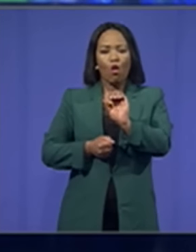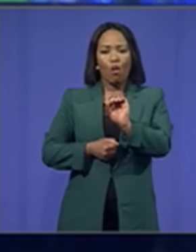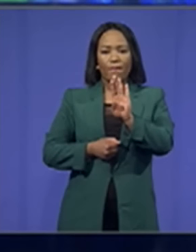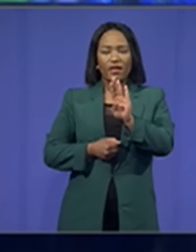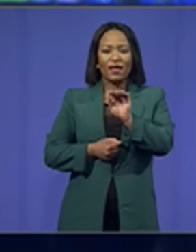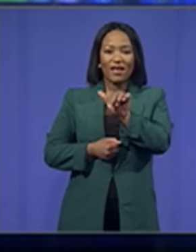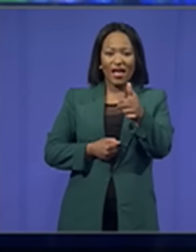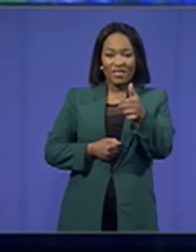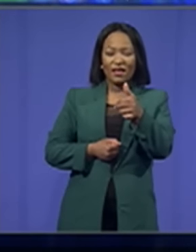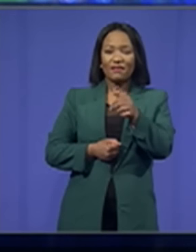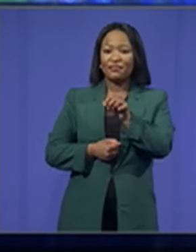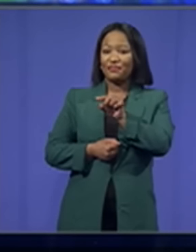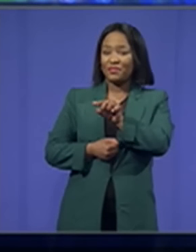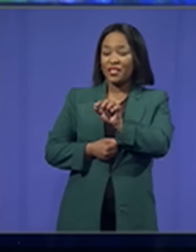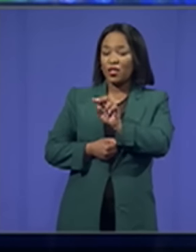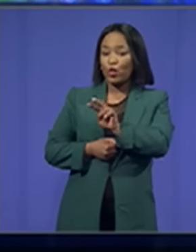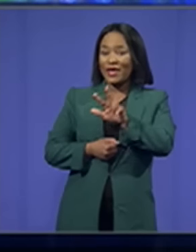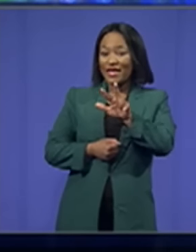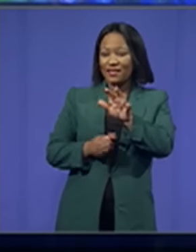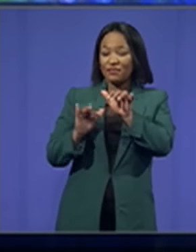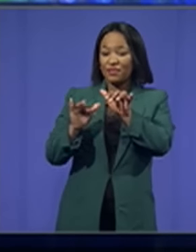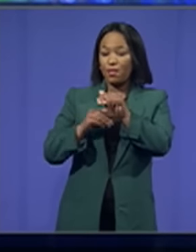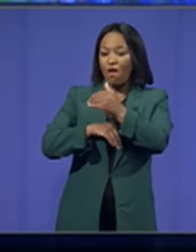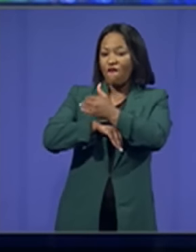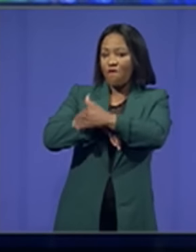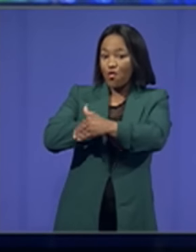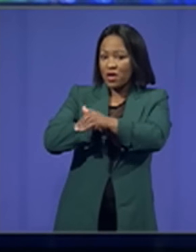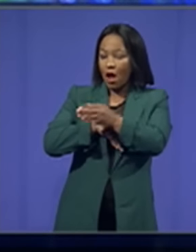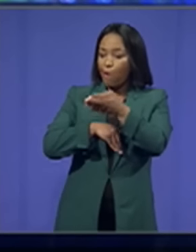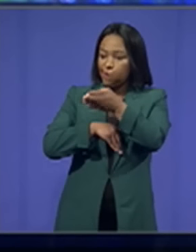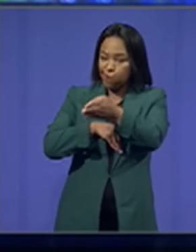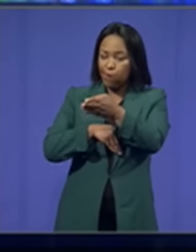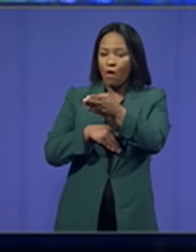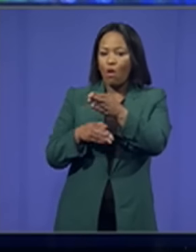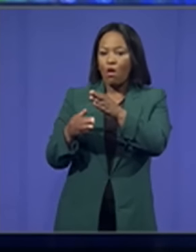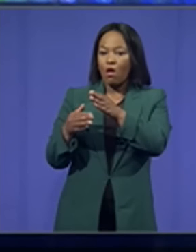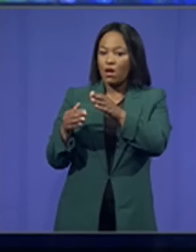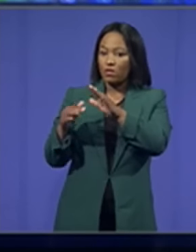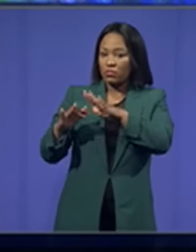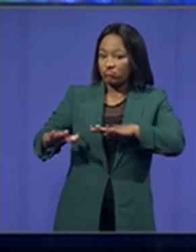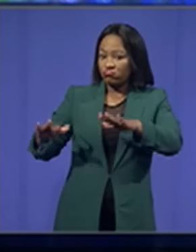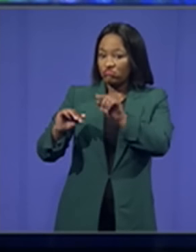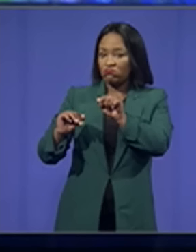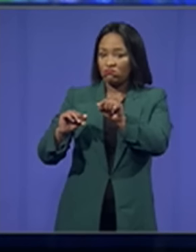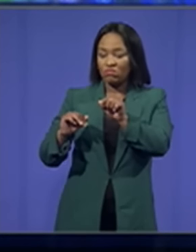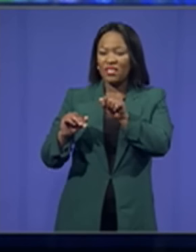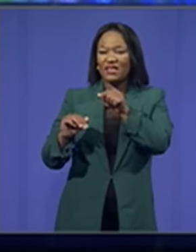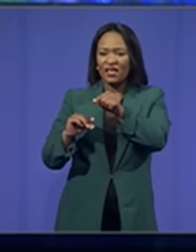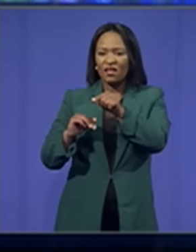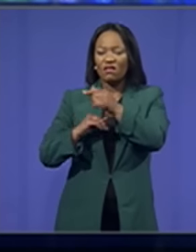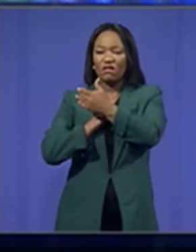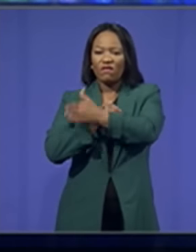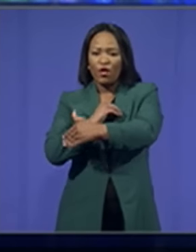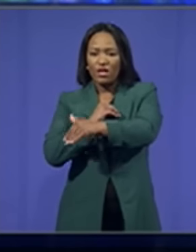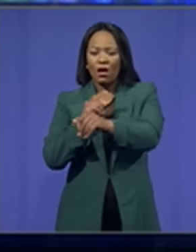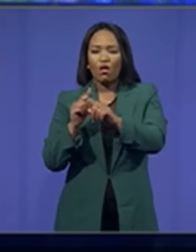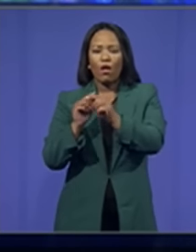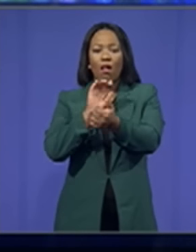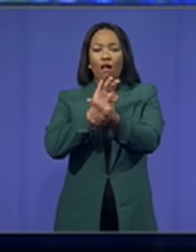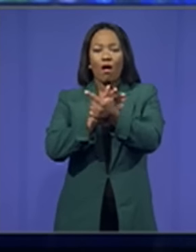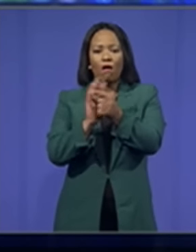melata e 28 e tshwarwe ntlong ya baeti kajeno. Melata ena e tobane le qoso ya ho hatikela molao wa bojaki